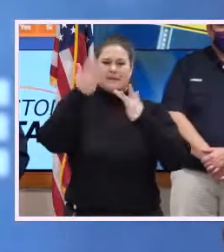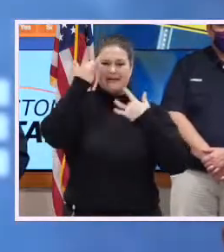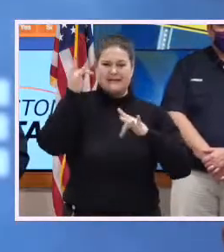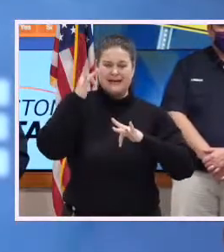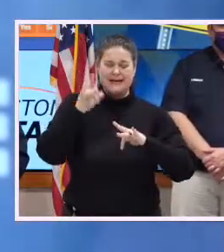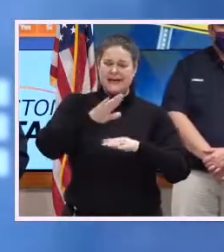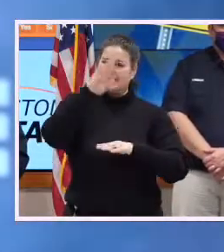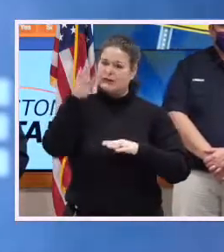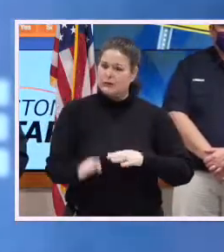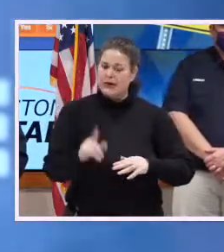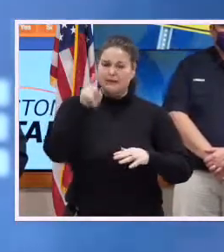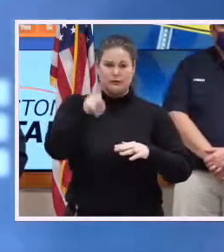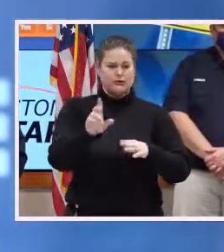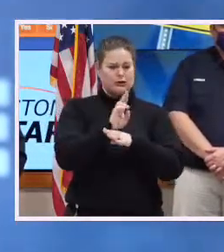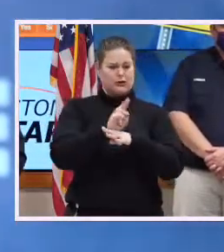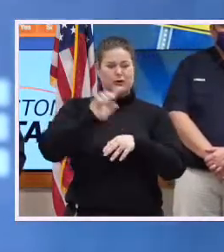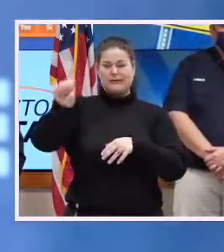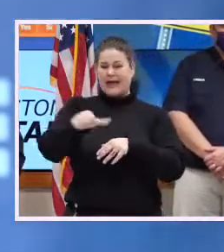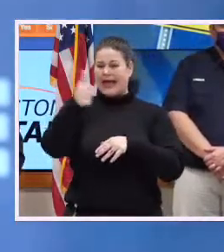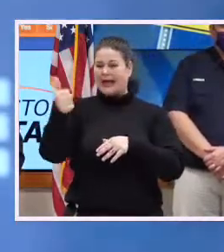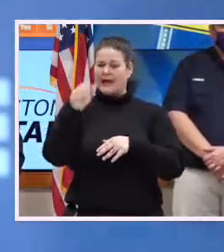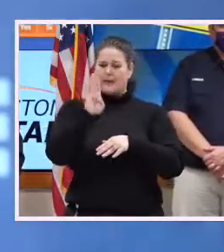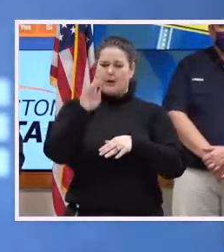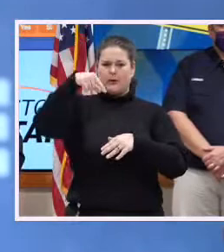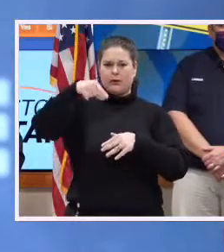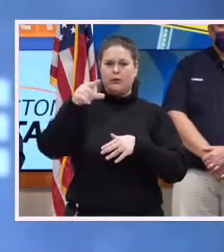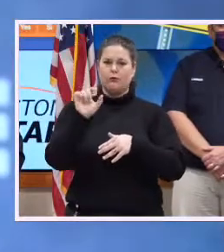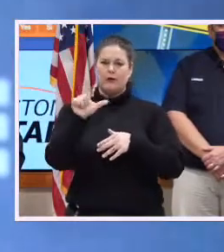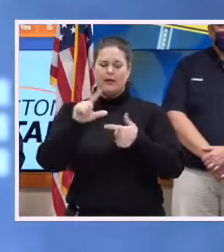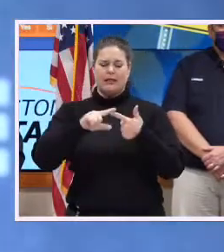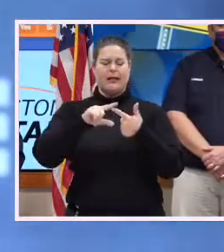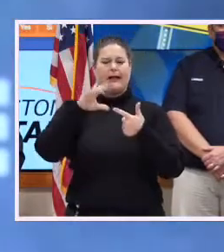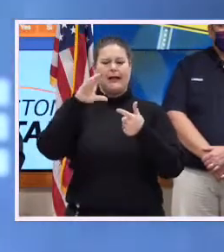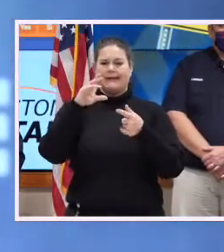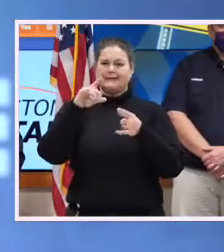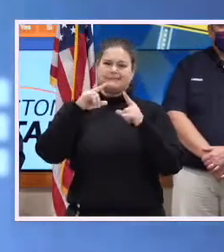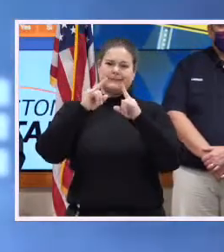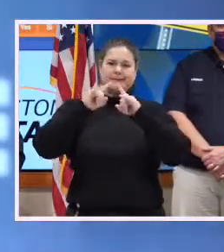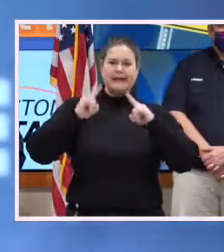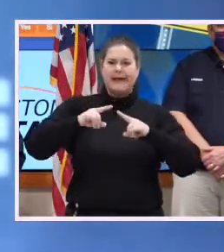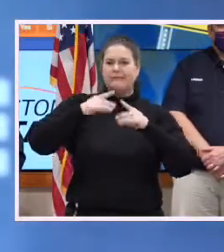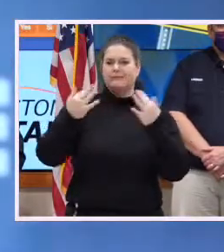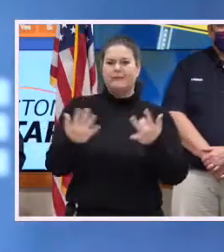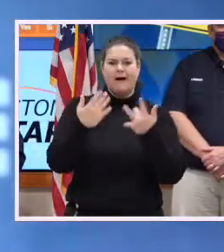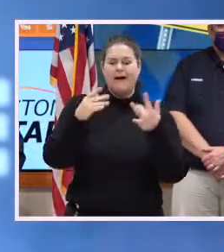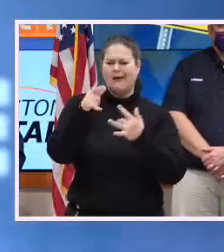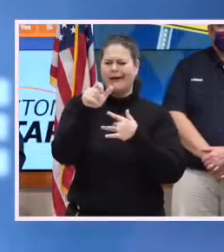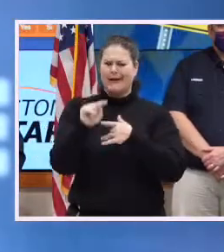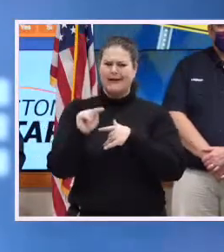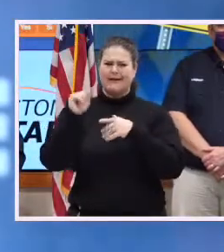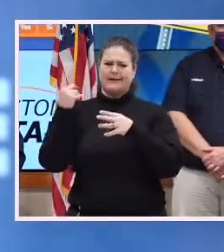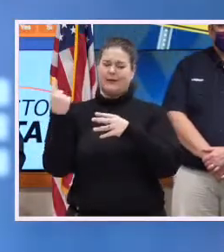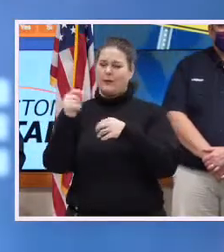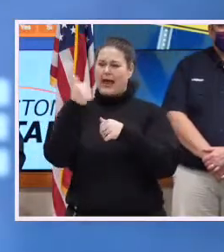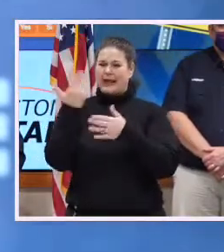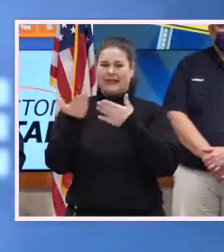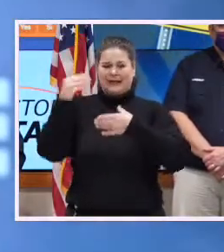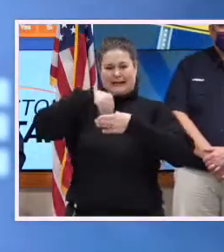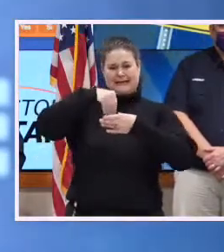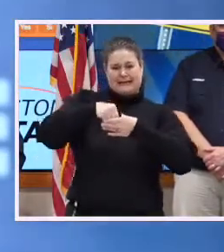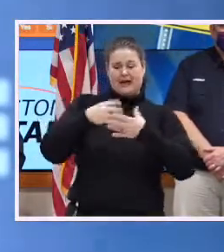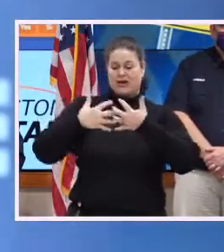pit, campfire stove be used inside the house, and generators should never be operated indoors, inside an adjacent